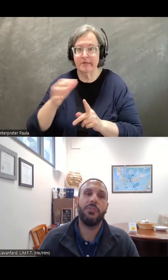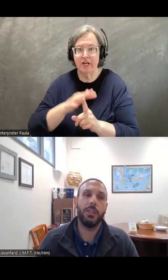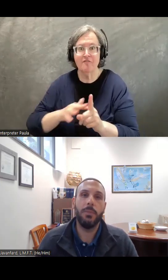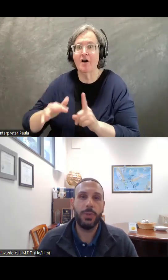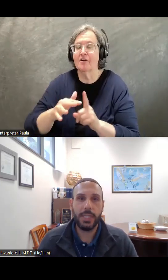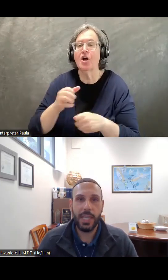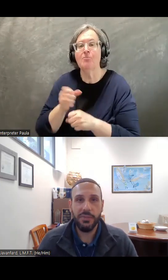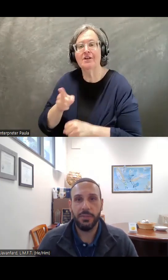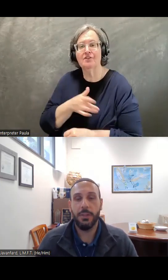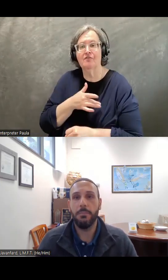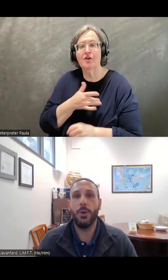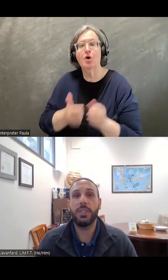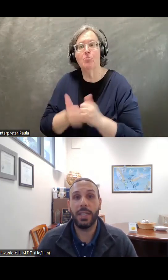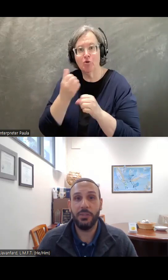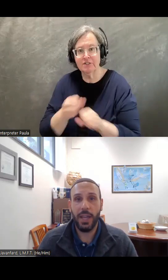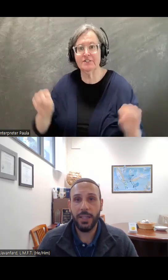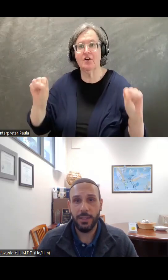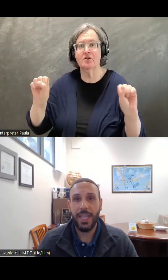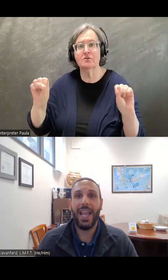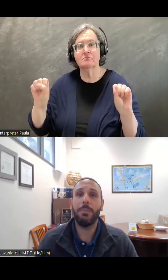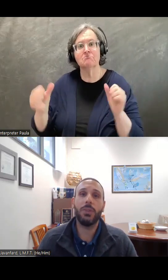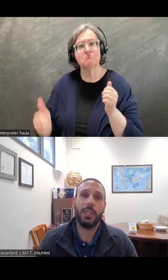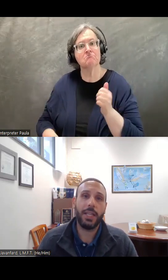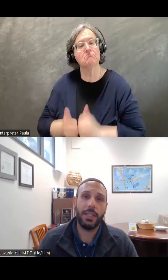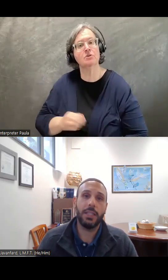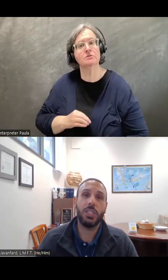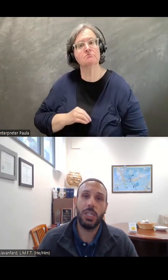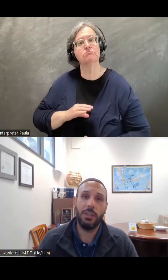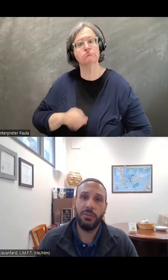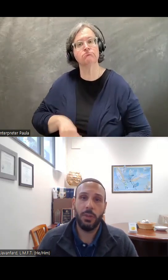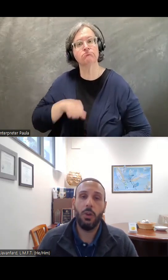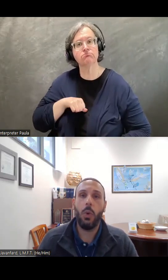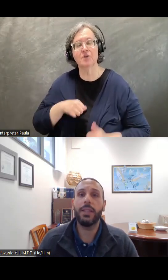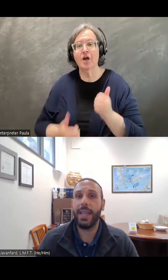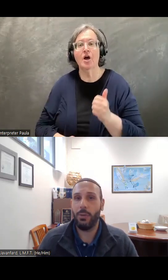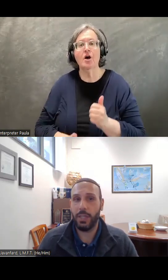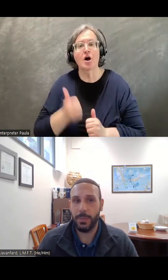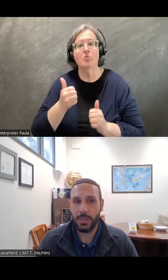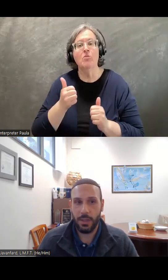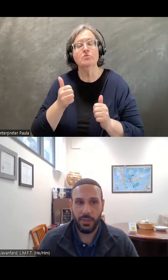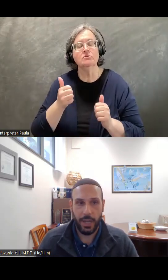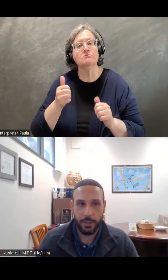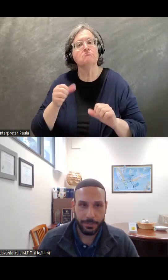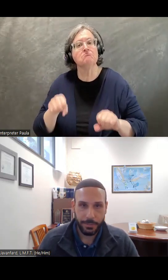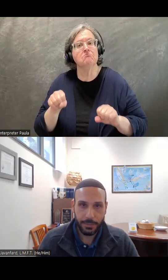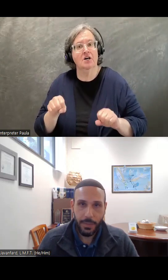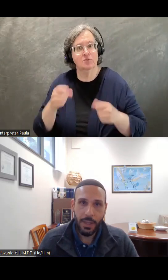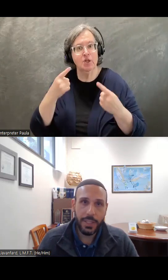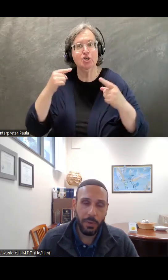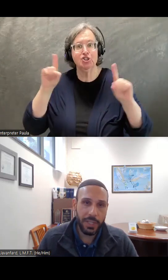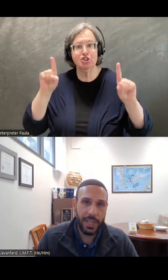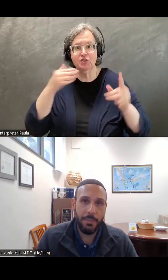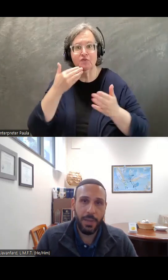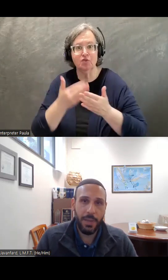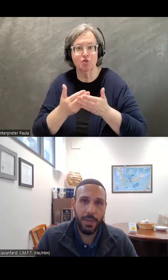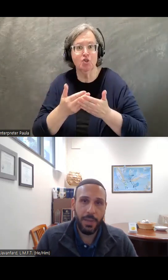makes them feel most safe, most dignified, and most likely to achieve quality outcomes of care. At this